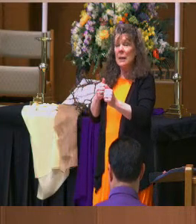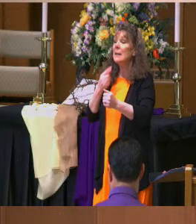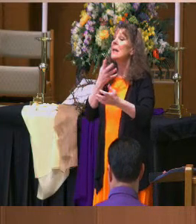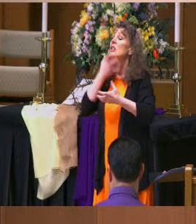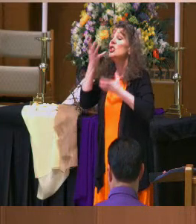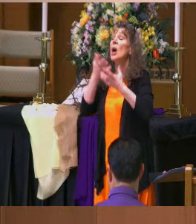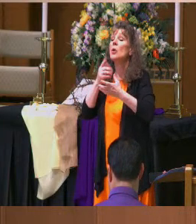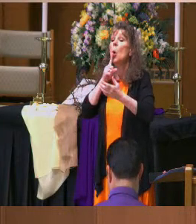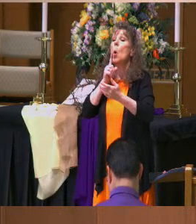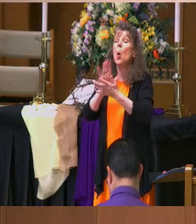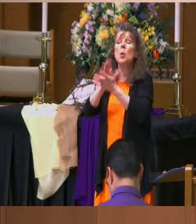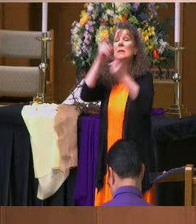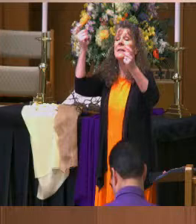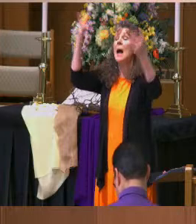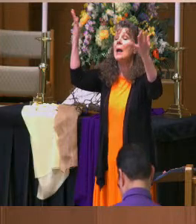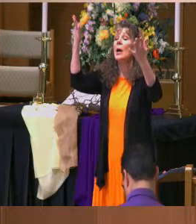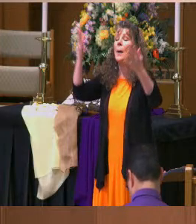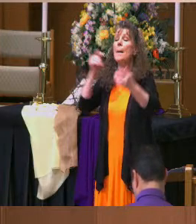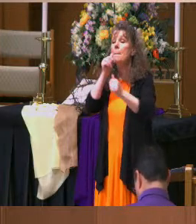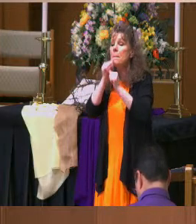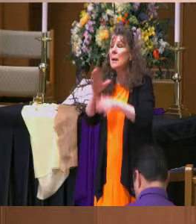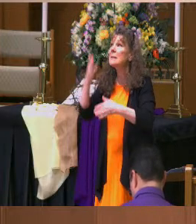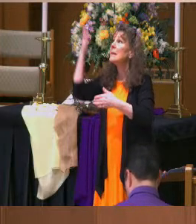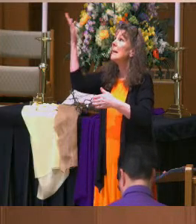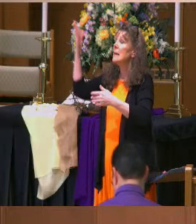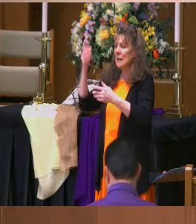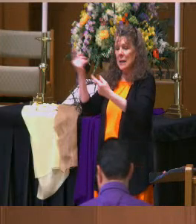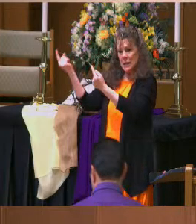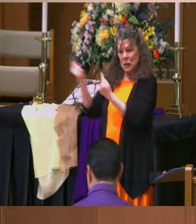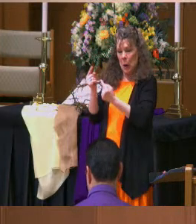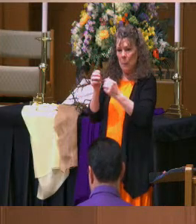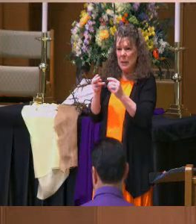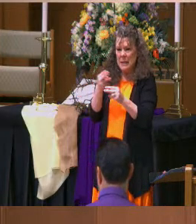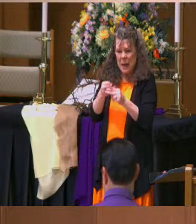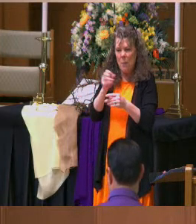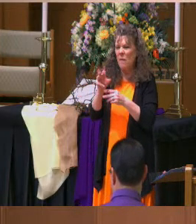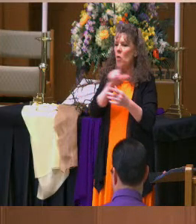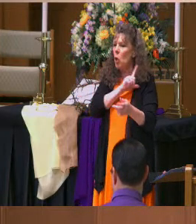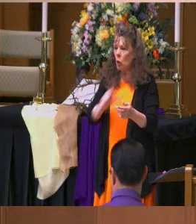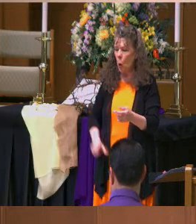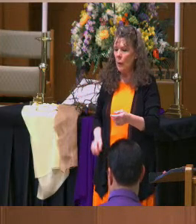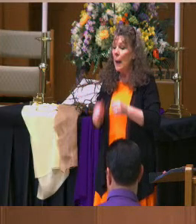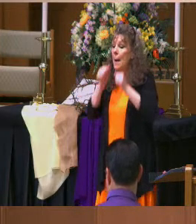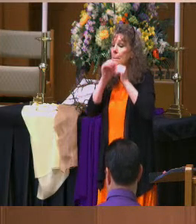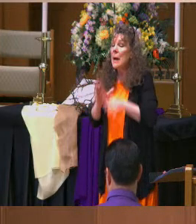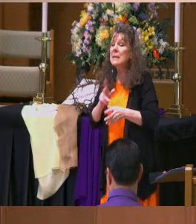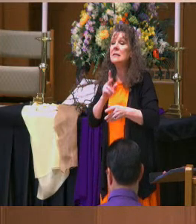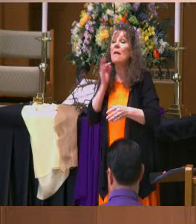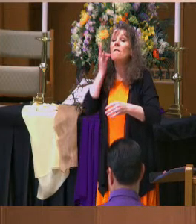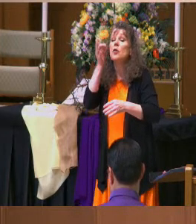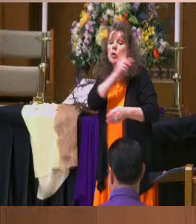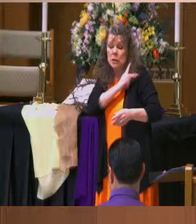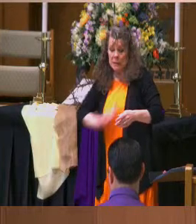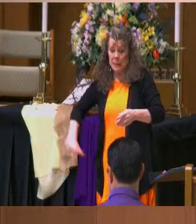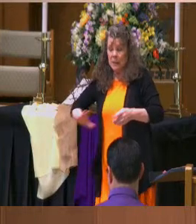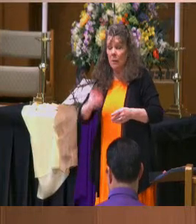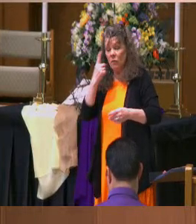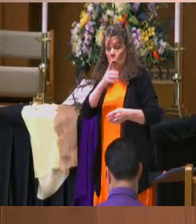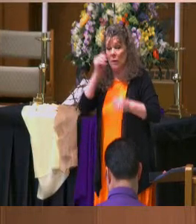Blessed is he who comes in the name of the Lord. Blessed is the coming kingdom of our father